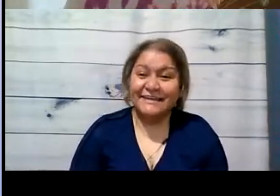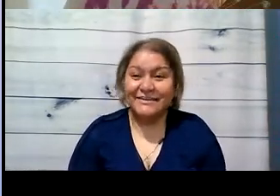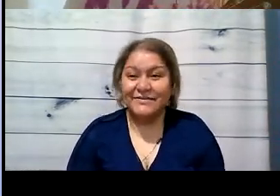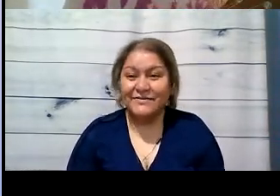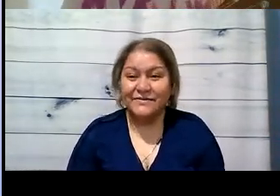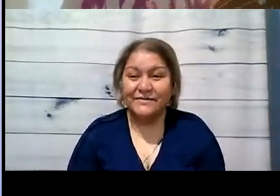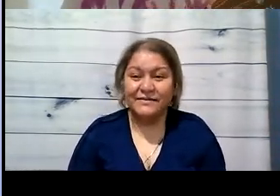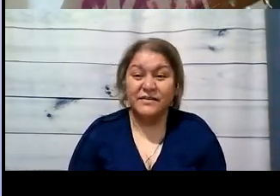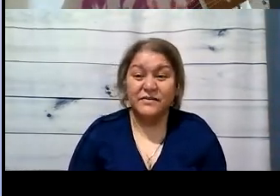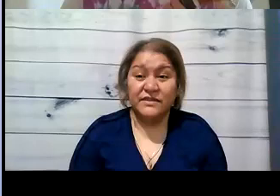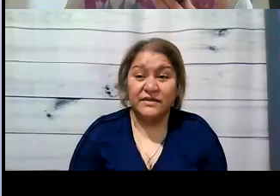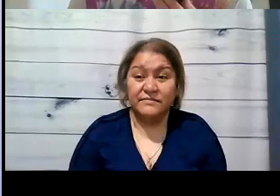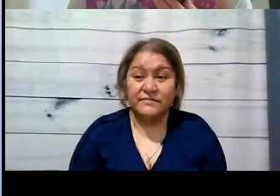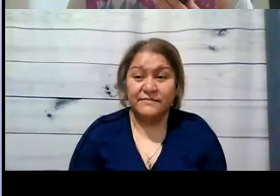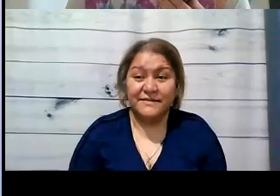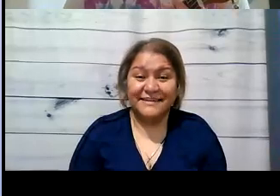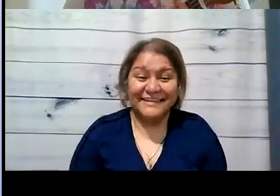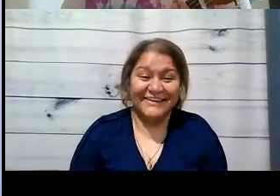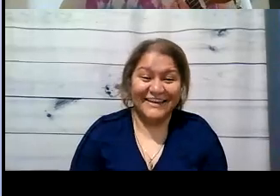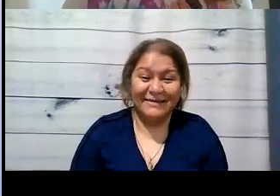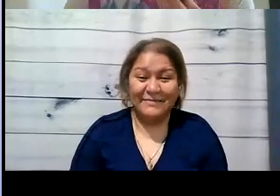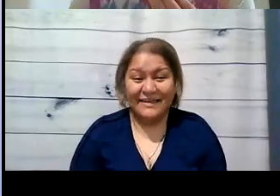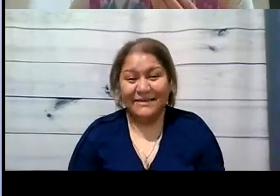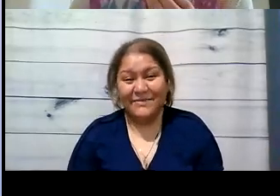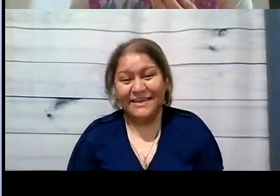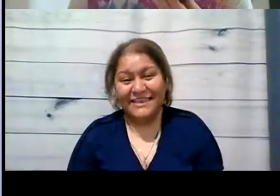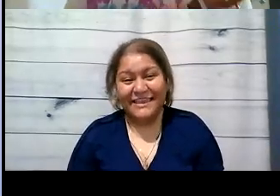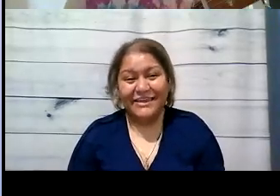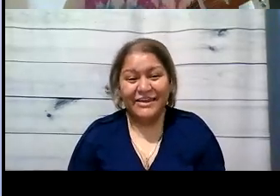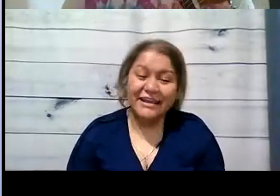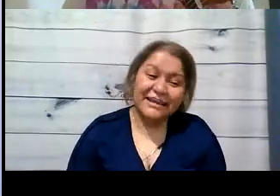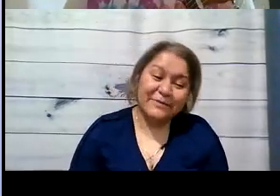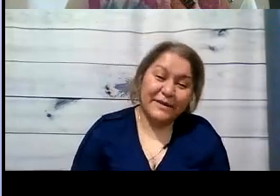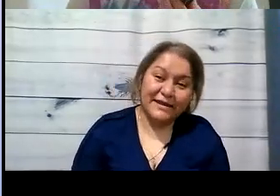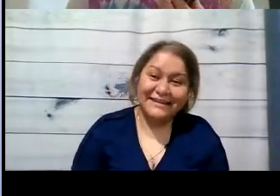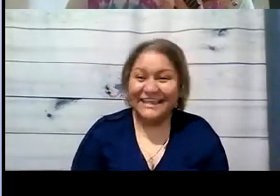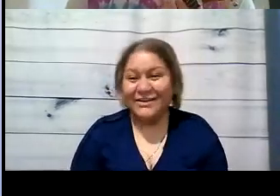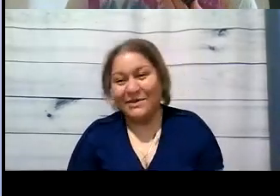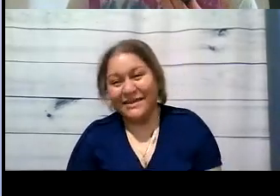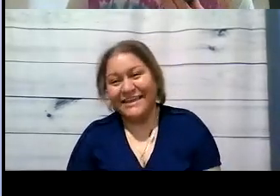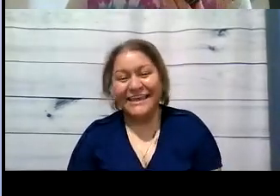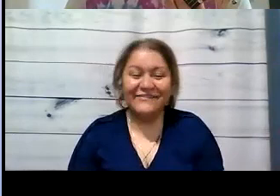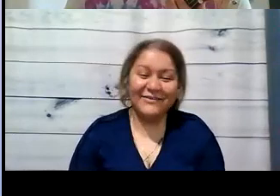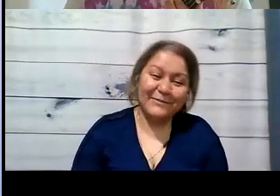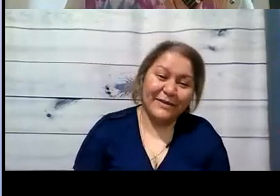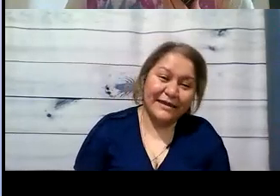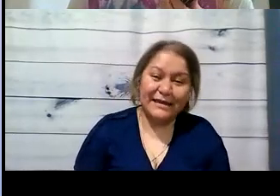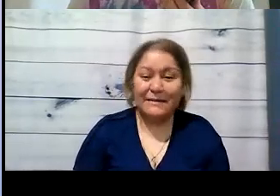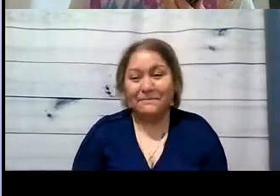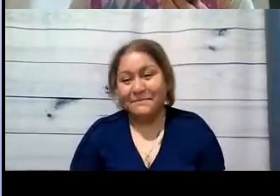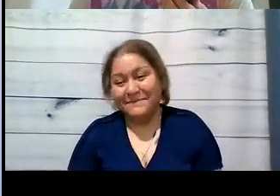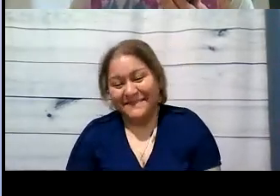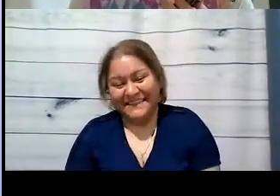E-I-E-I-O. With a ma ma here and a ma ma there. Here a ma, there a ma, everywhere. Ma.